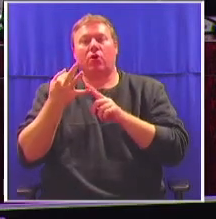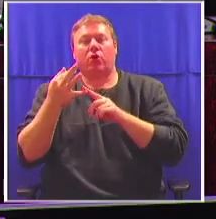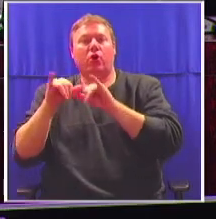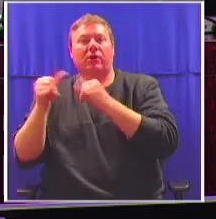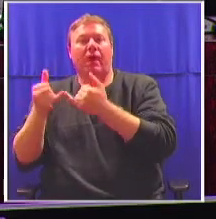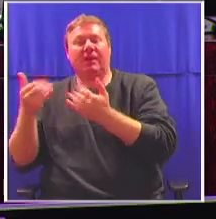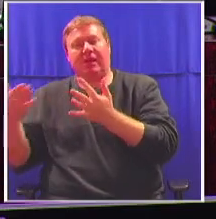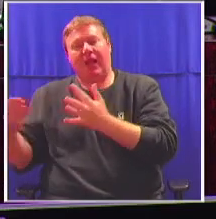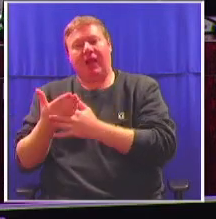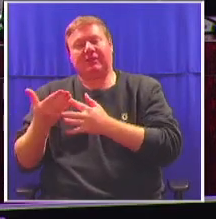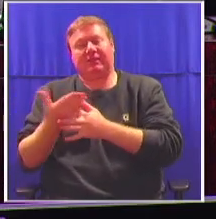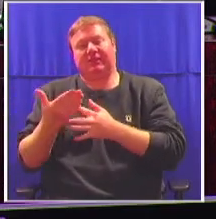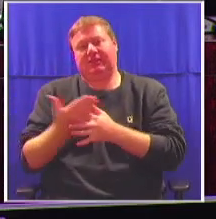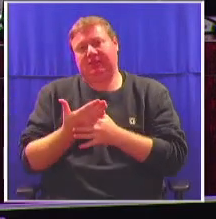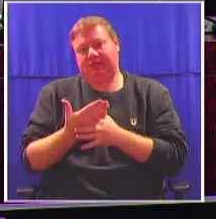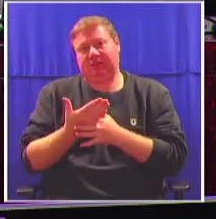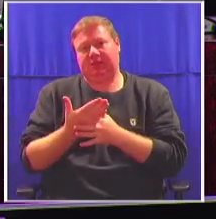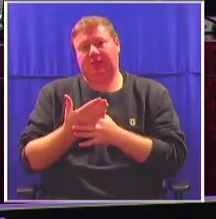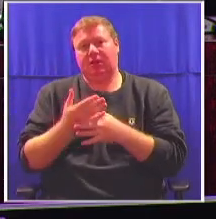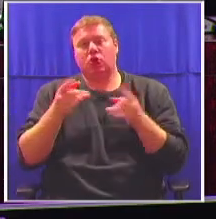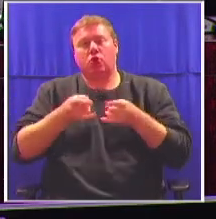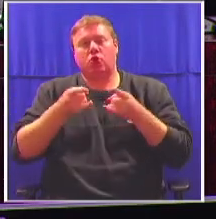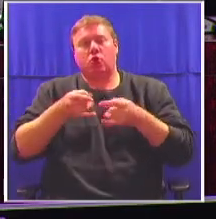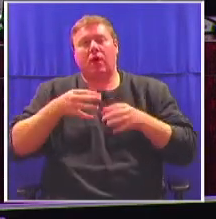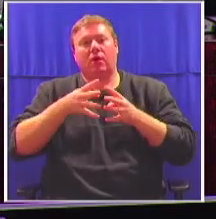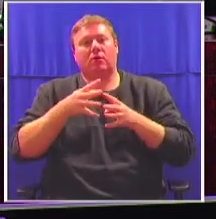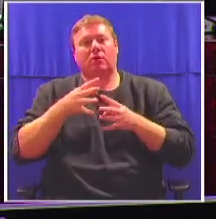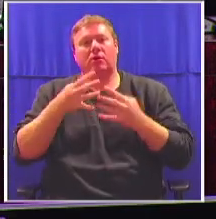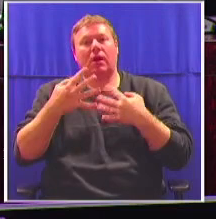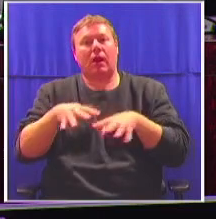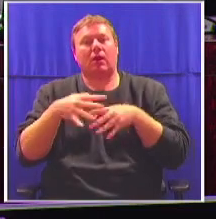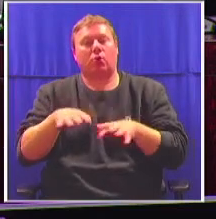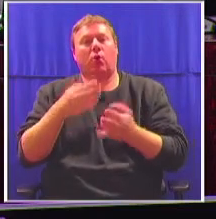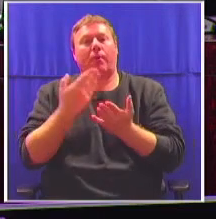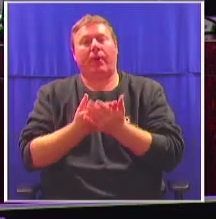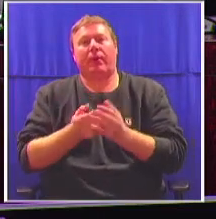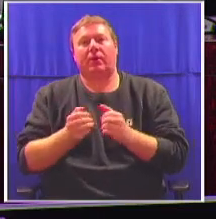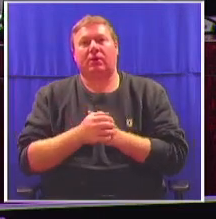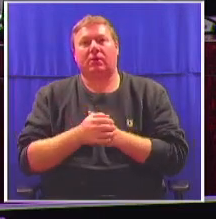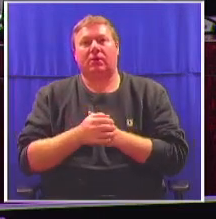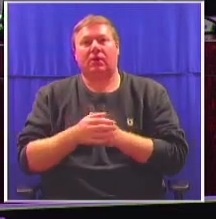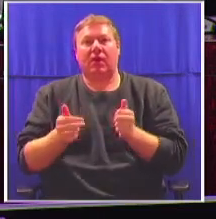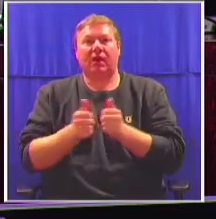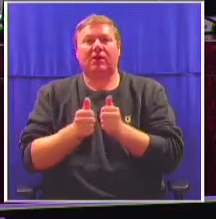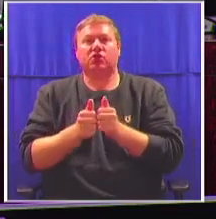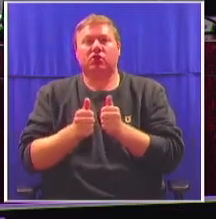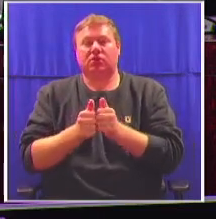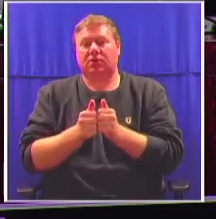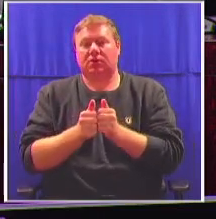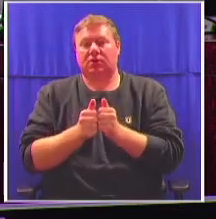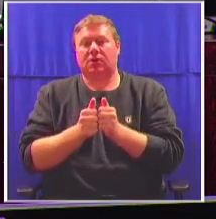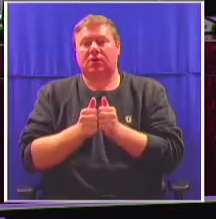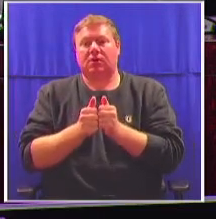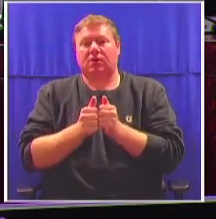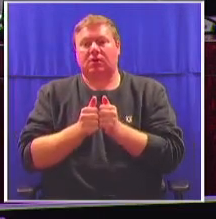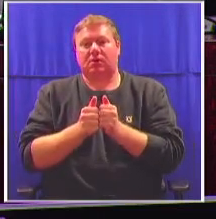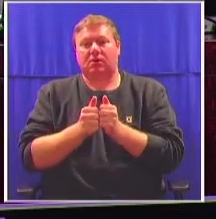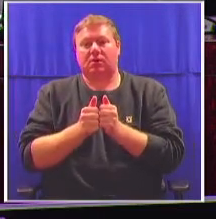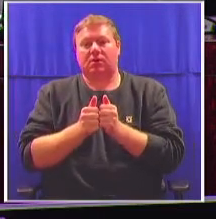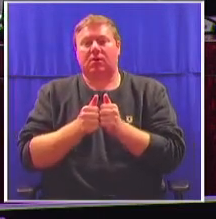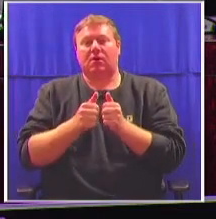rail network. In addition, partnerships with private terminal